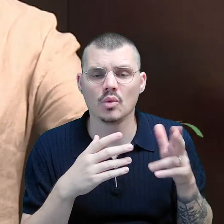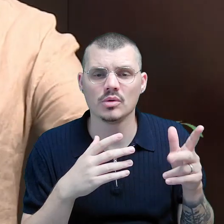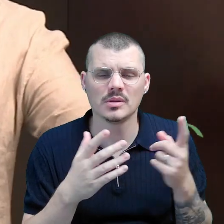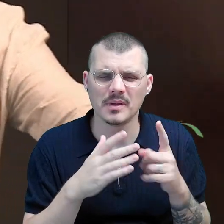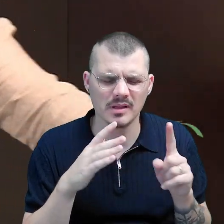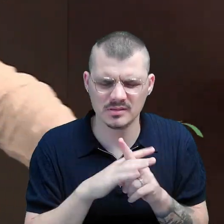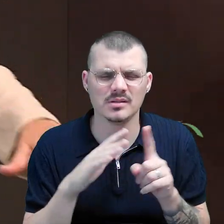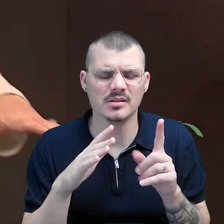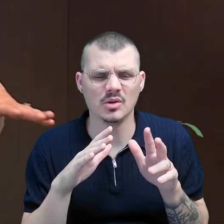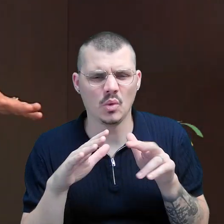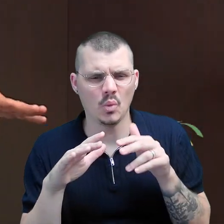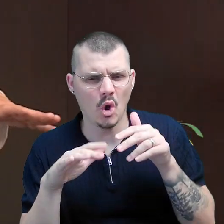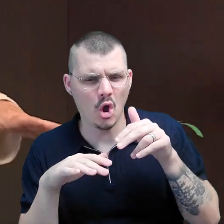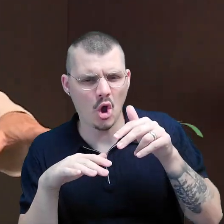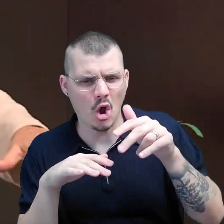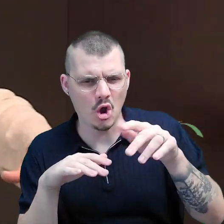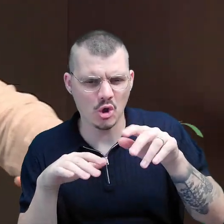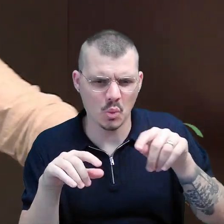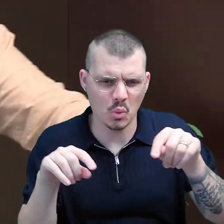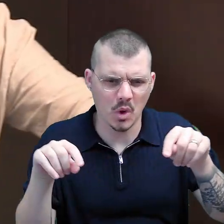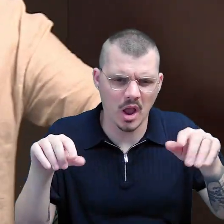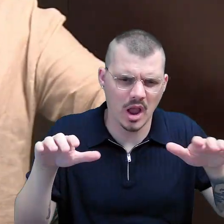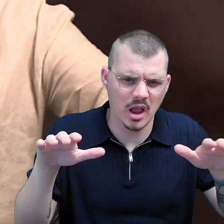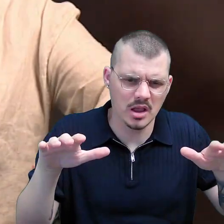walk with their feet wide apart.